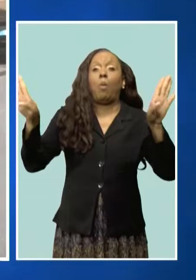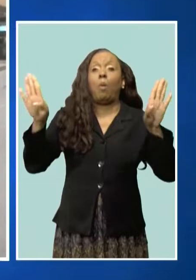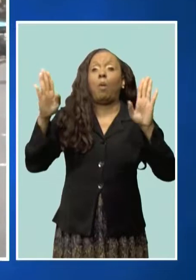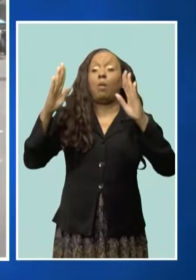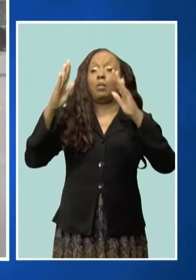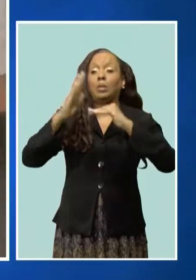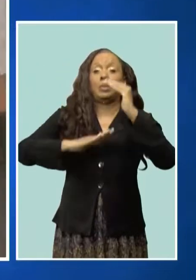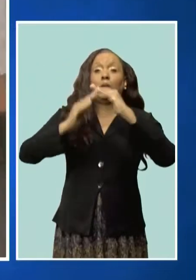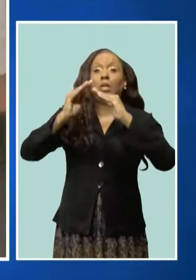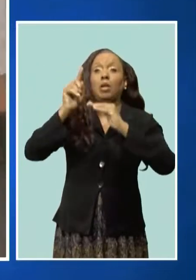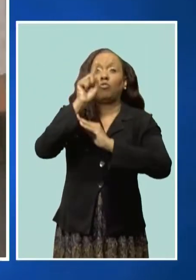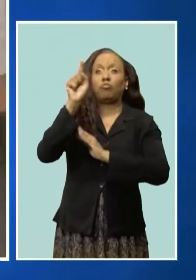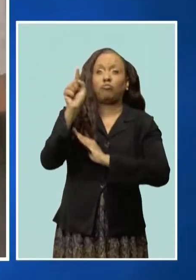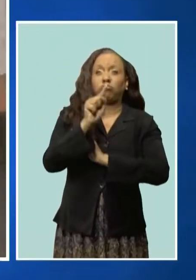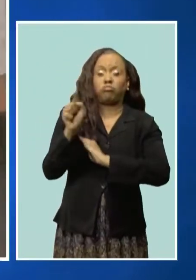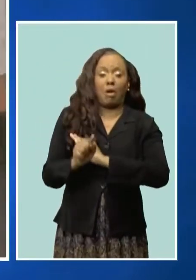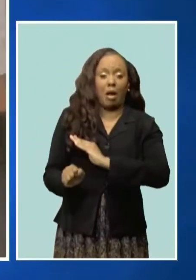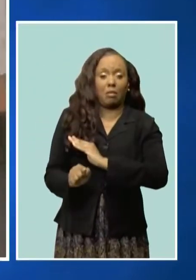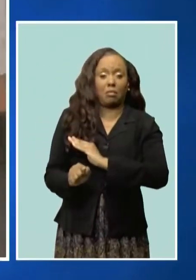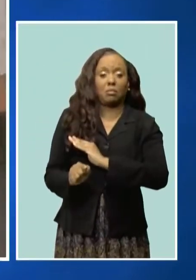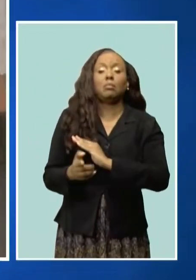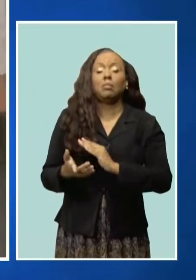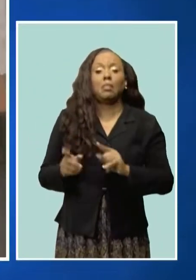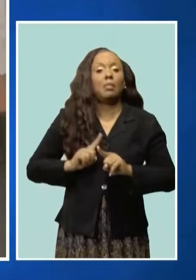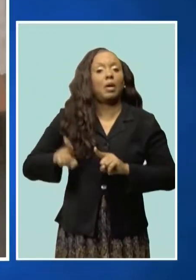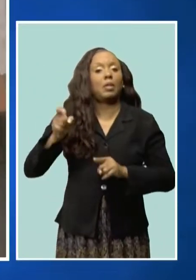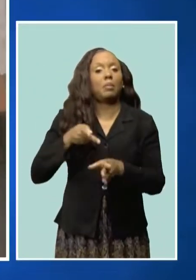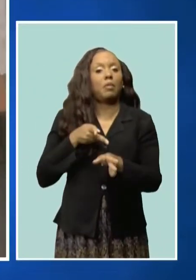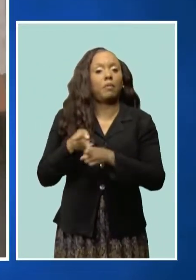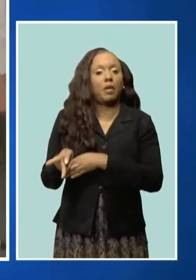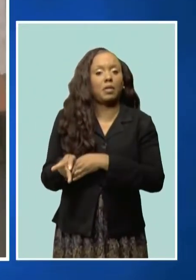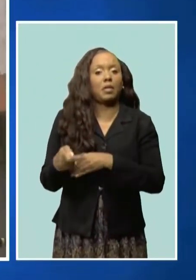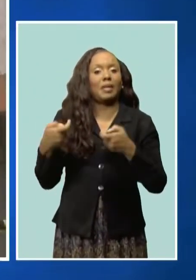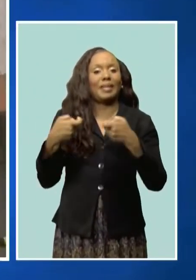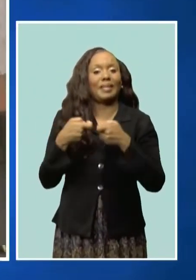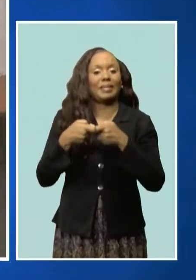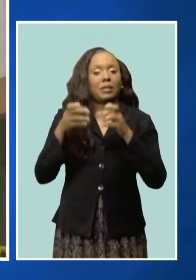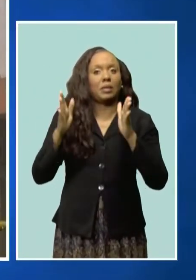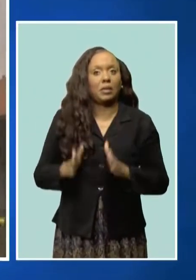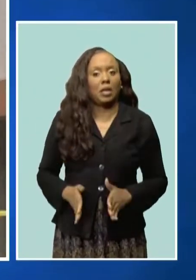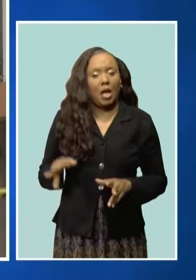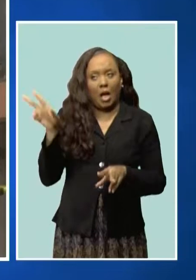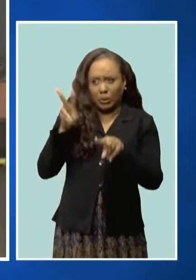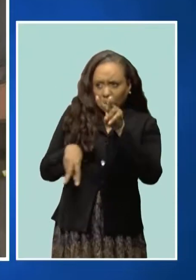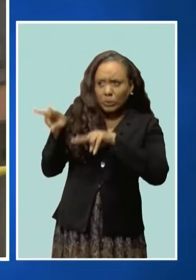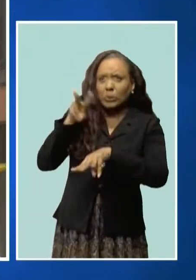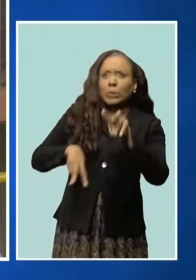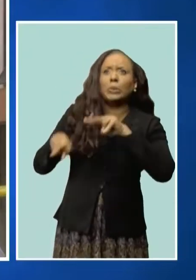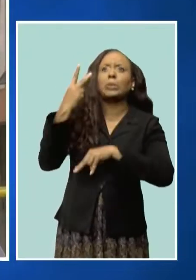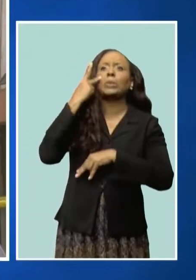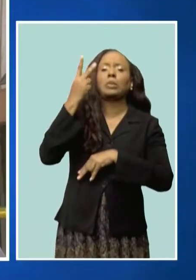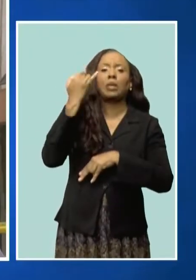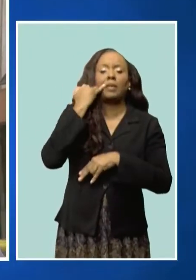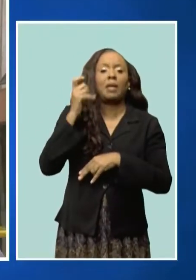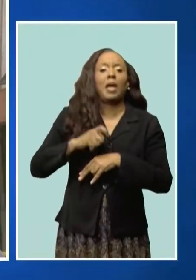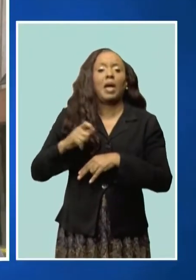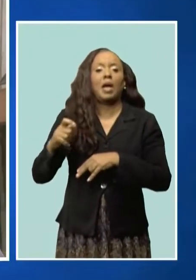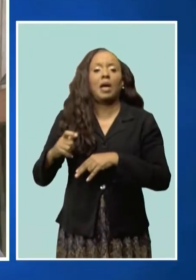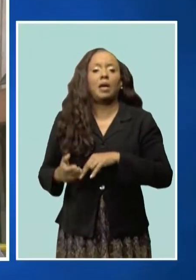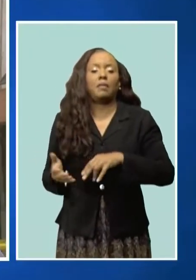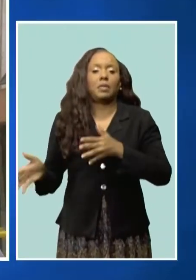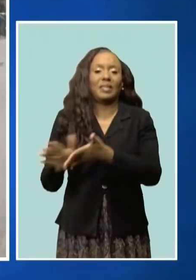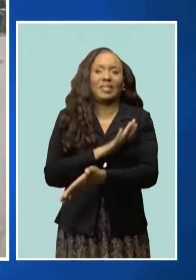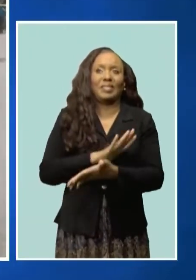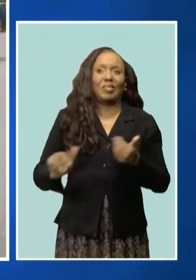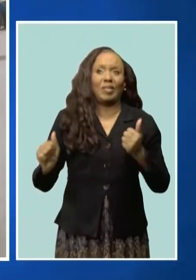compromised, but we need a professional engineer, a civil engineer, to look at it and determine whether or not the building has to be destroyed or otherwise.